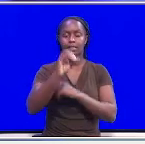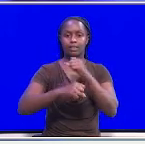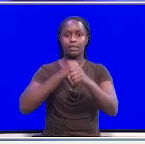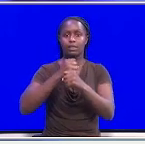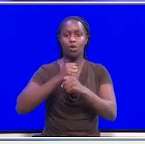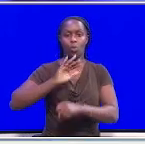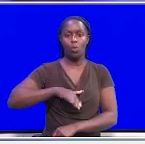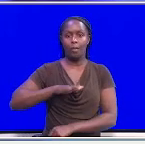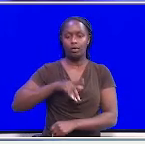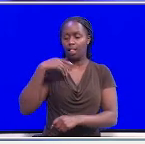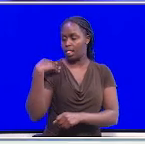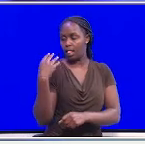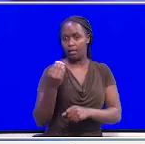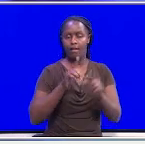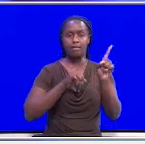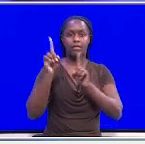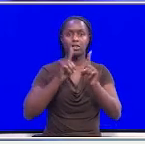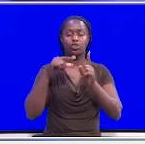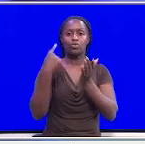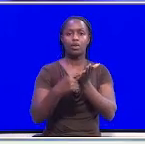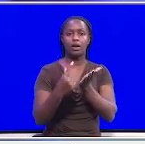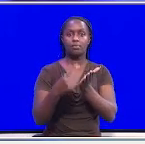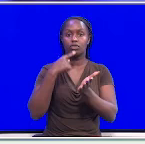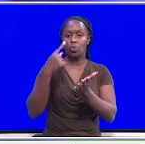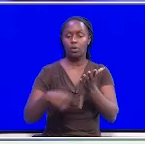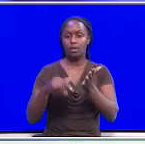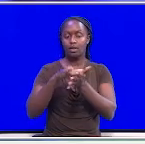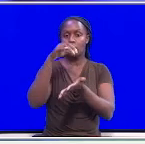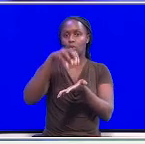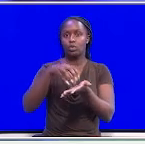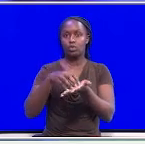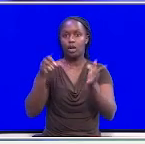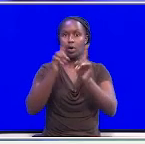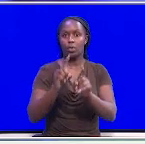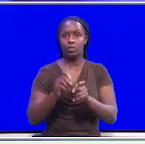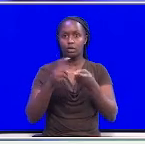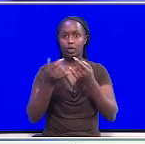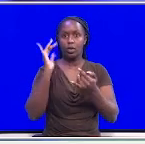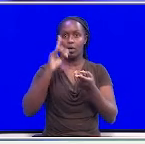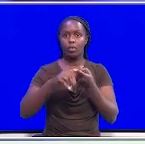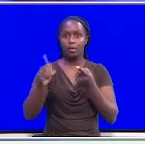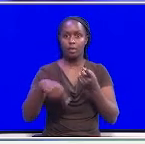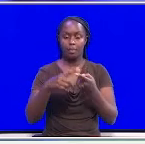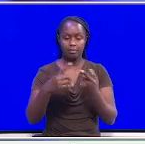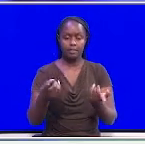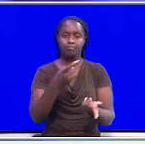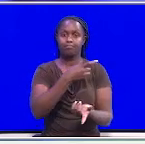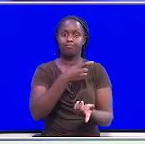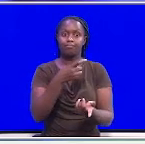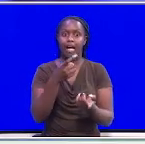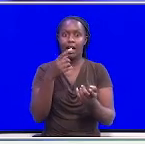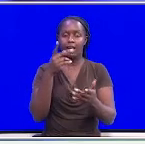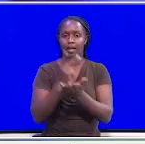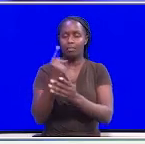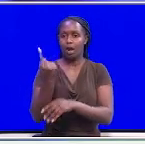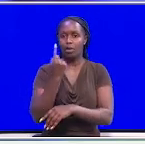traveled to Uganda, who the ministry says is currently in a stable condition and is being treated in an isolation unit. Now, the new case